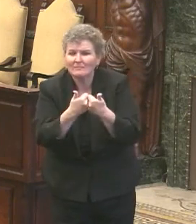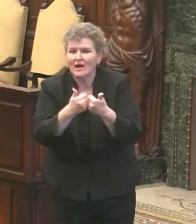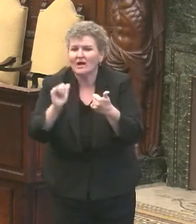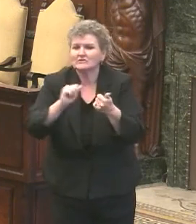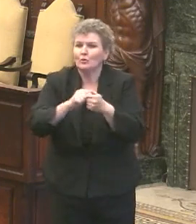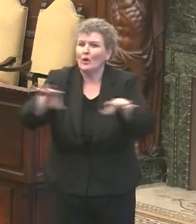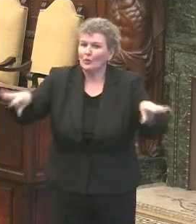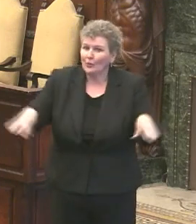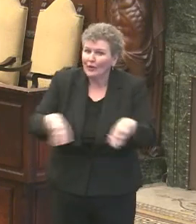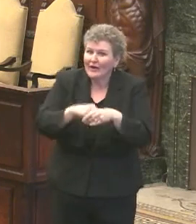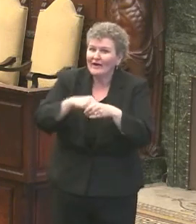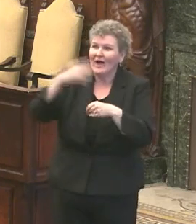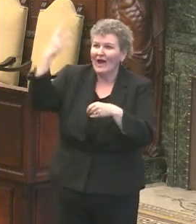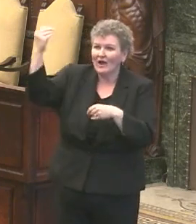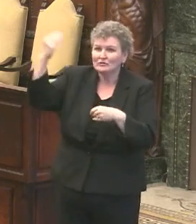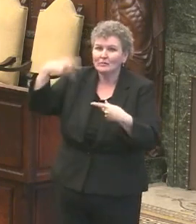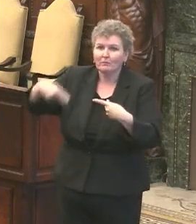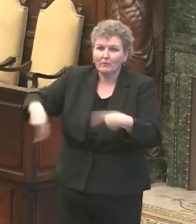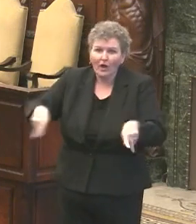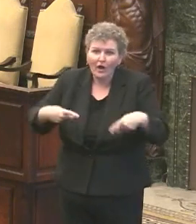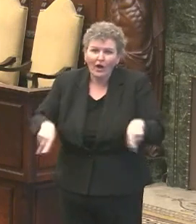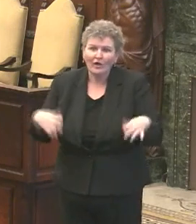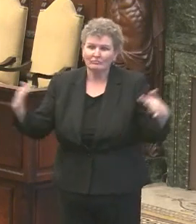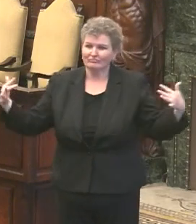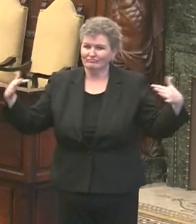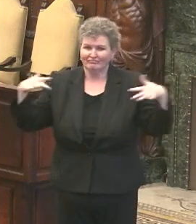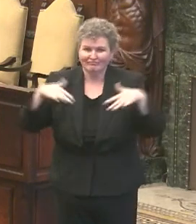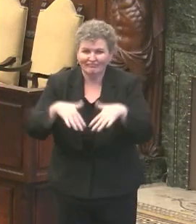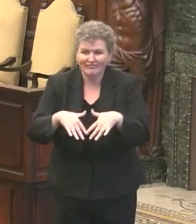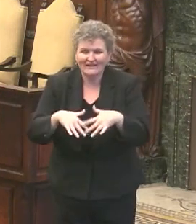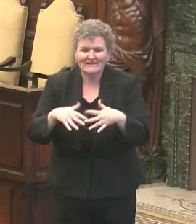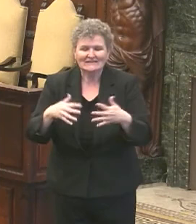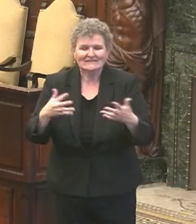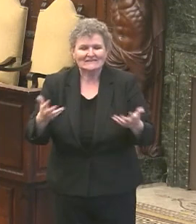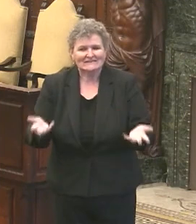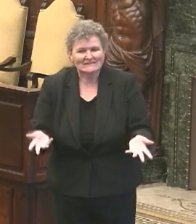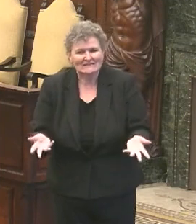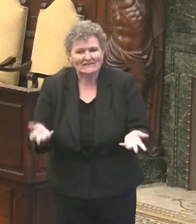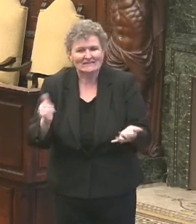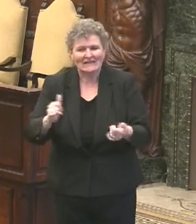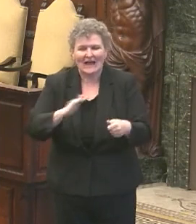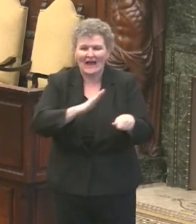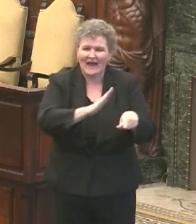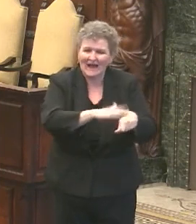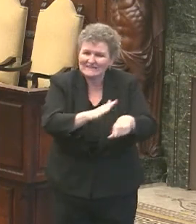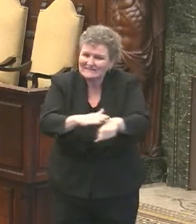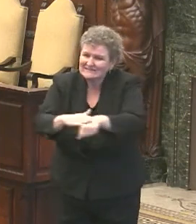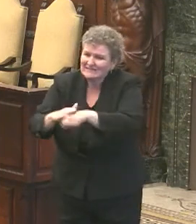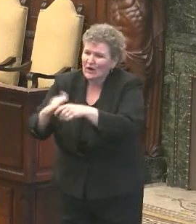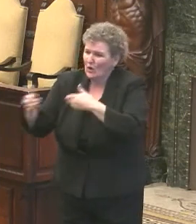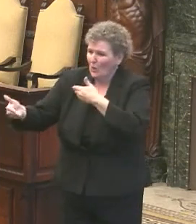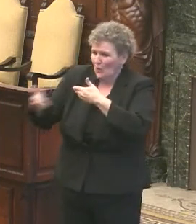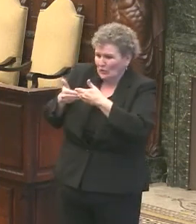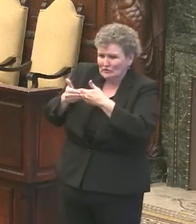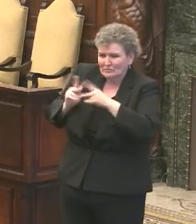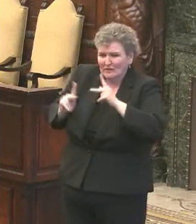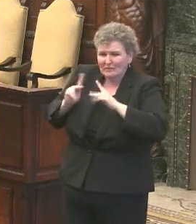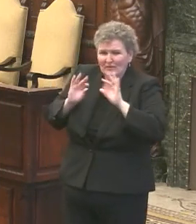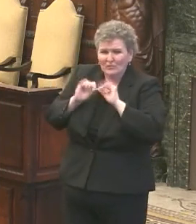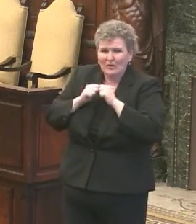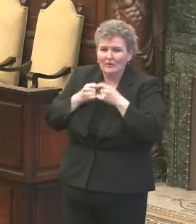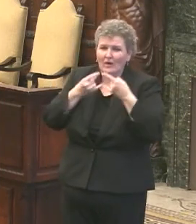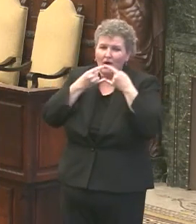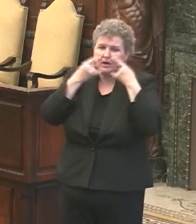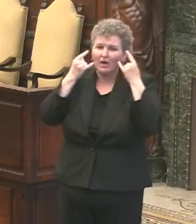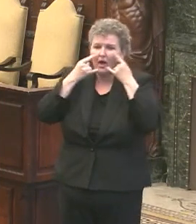Now, these social gatherings, particularly celebration gatherings, are very dangerous because people get very close and because they tend not to wear masks because they want to look